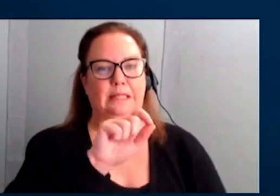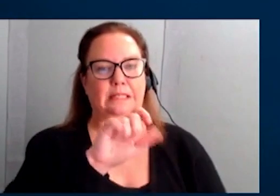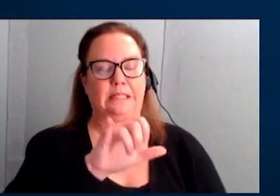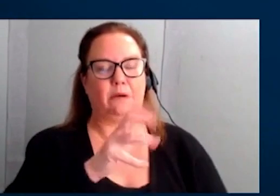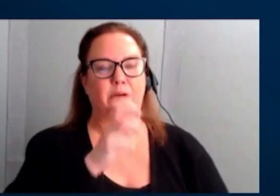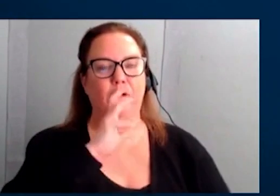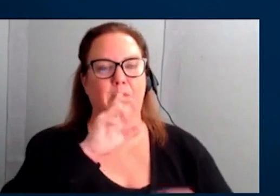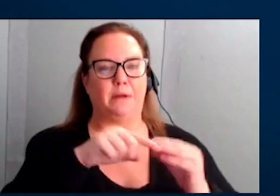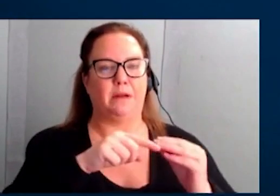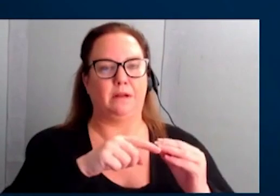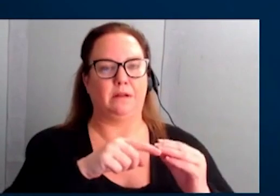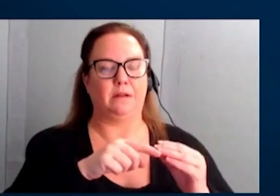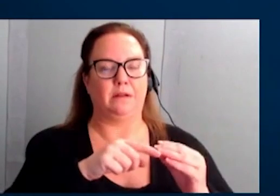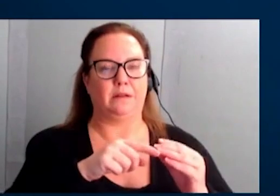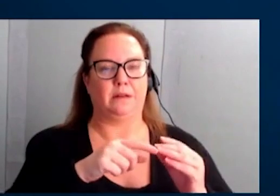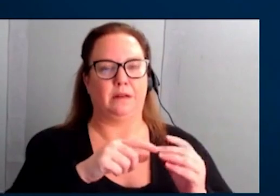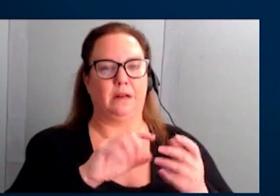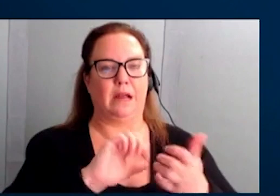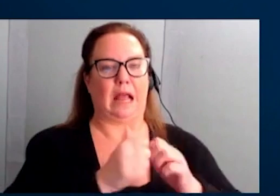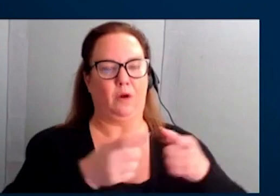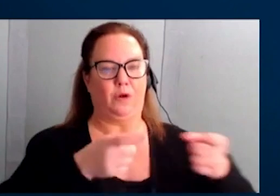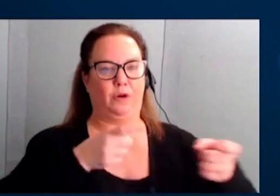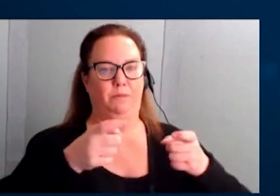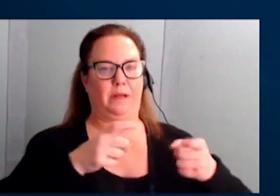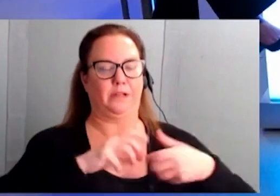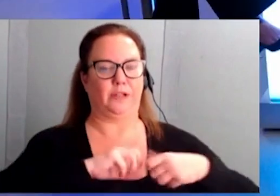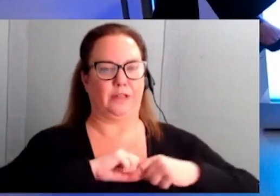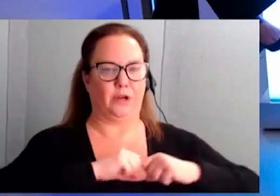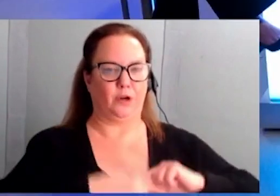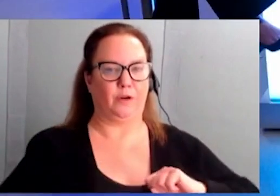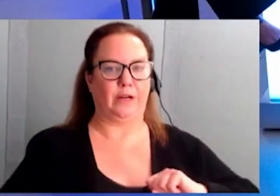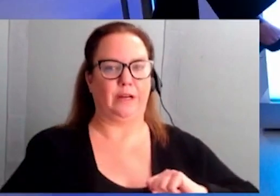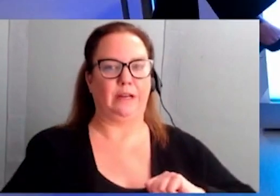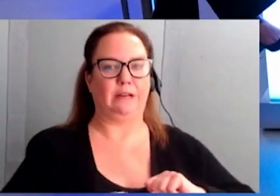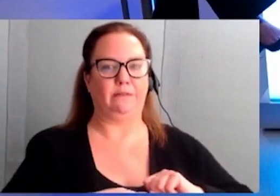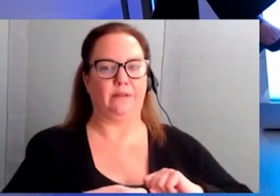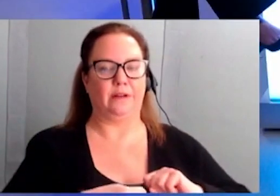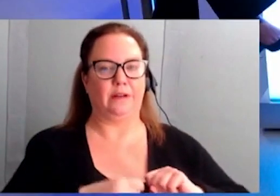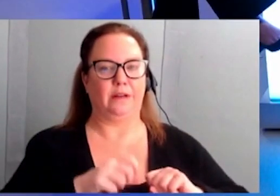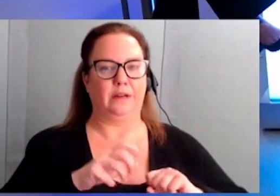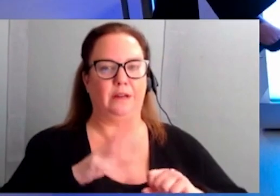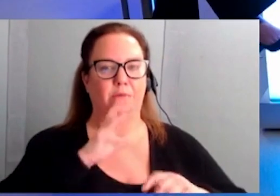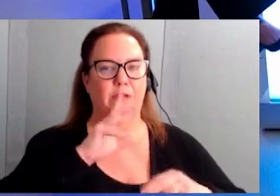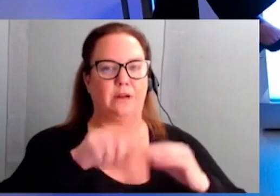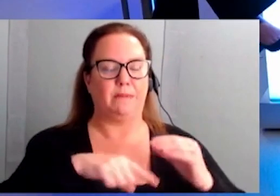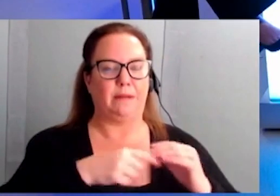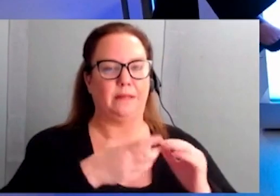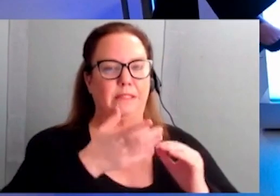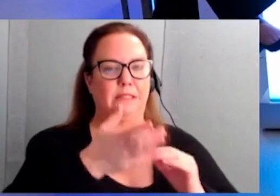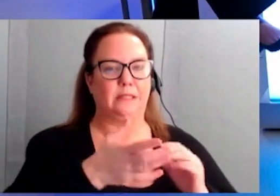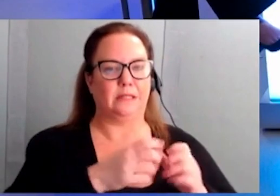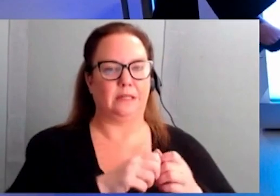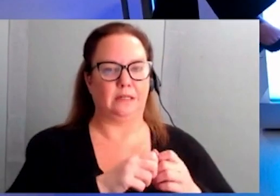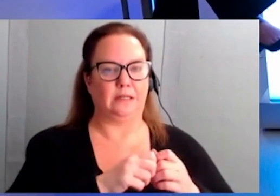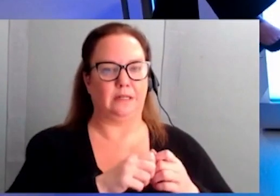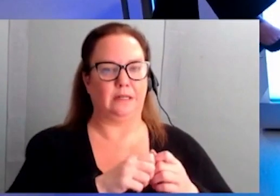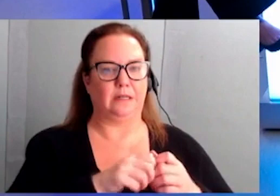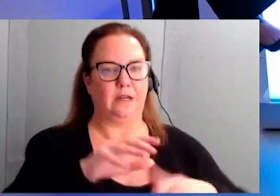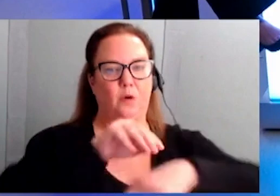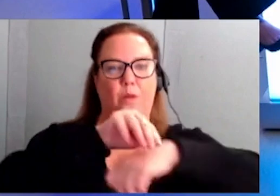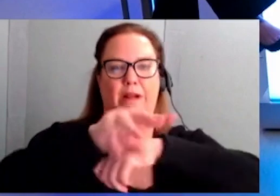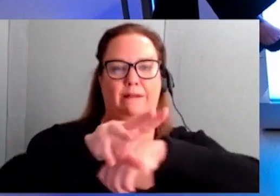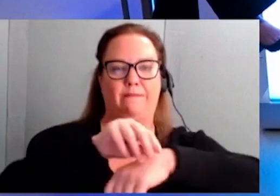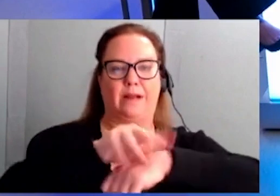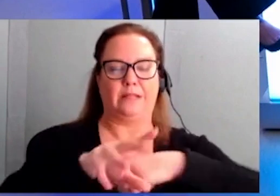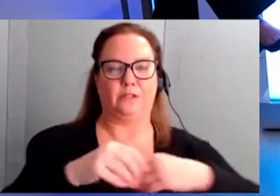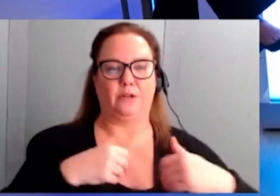brought up on the feed just about how you're managing the grief, and that's something that surrounds this topic very much so. So just what advice do you have for